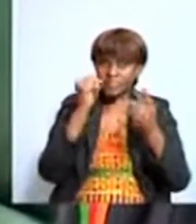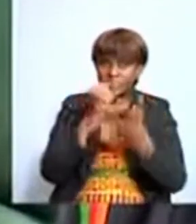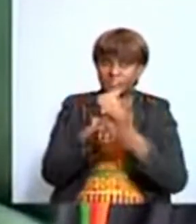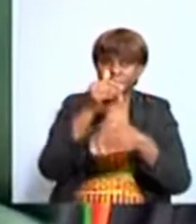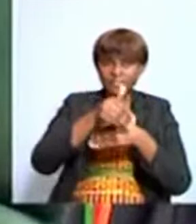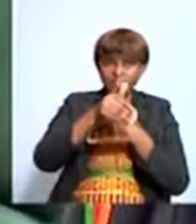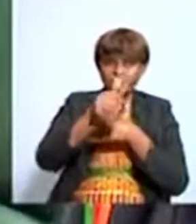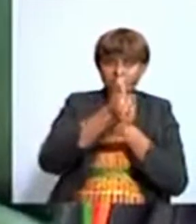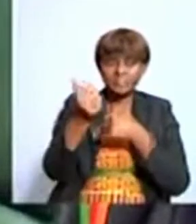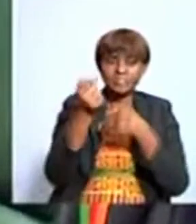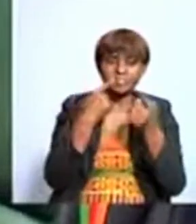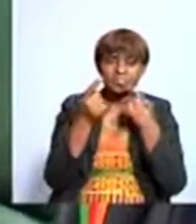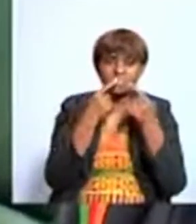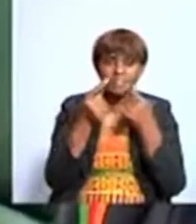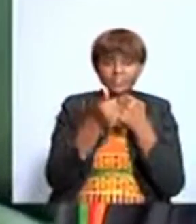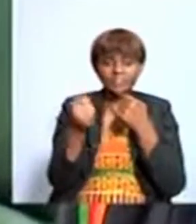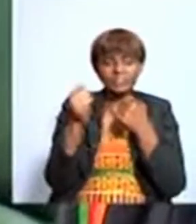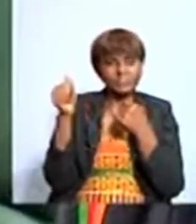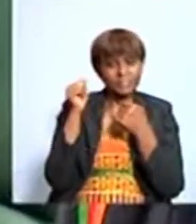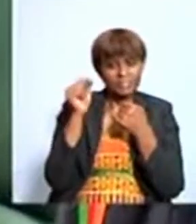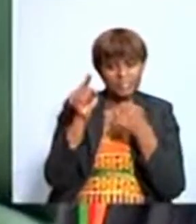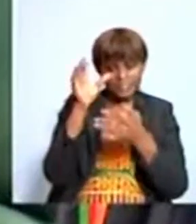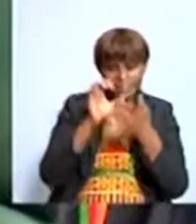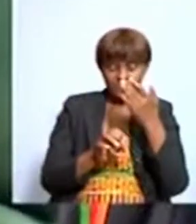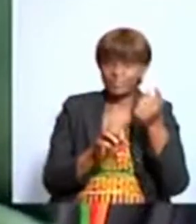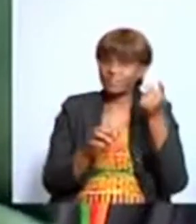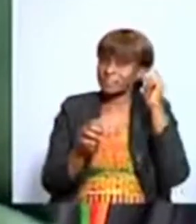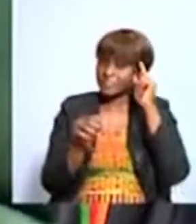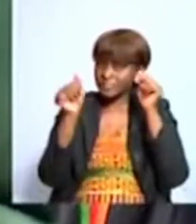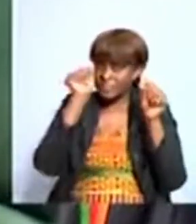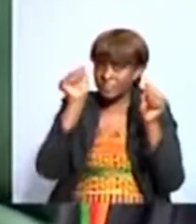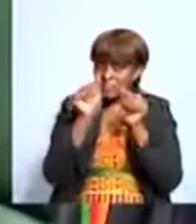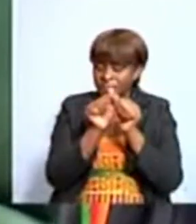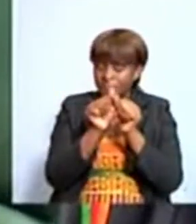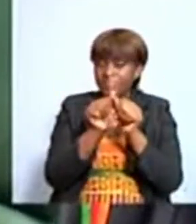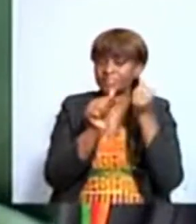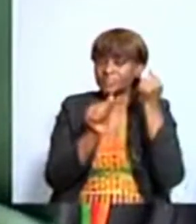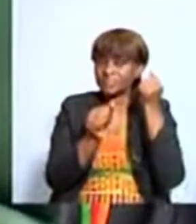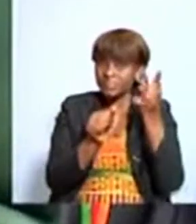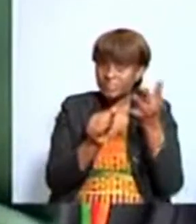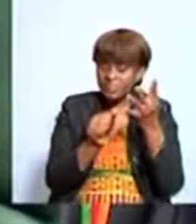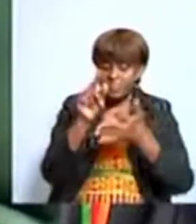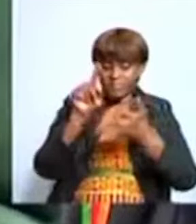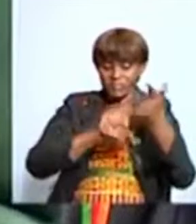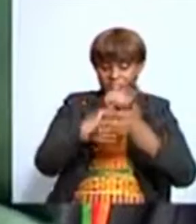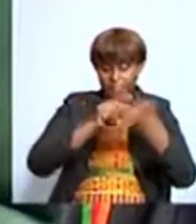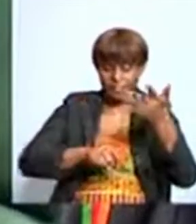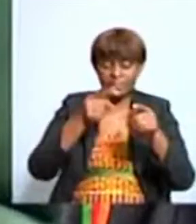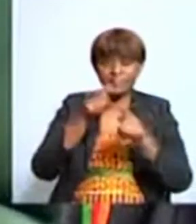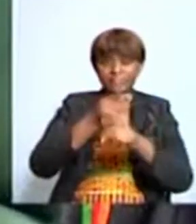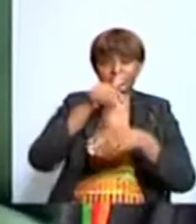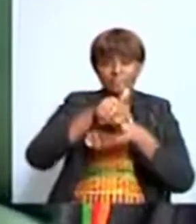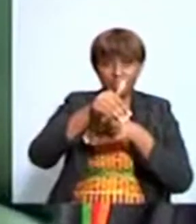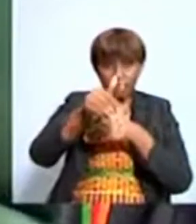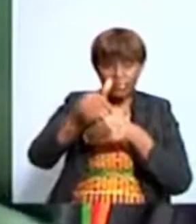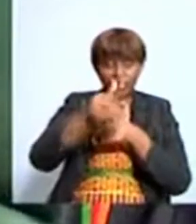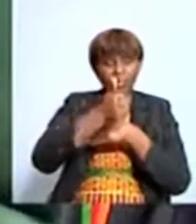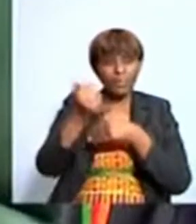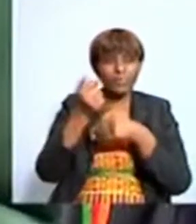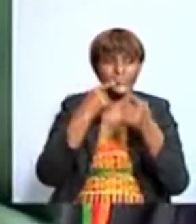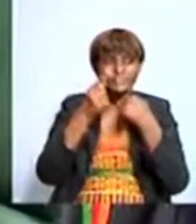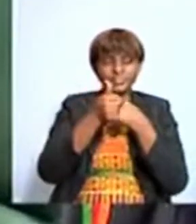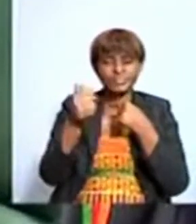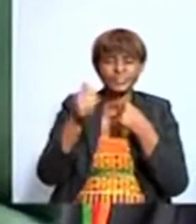Any debate, any objection? Clause 14 is agreed to. Clause 15, Disqualification from registration. Any debate,